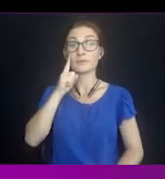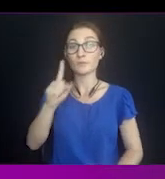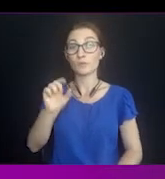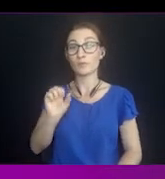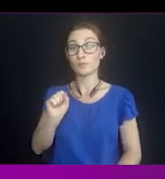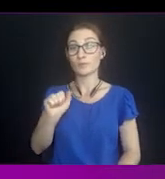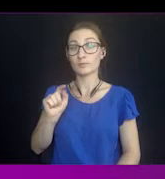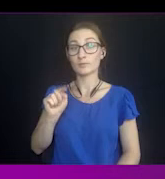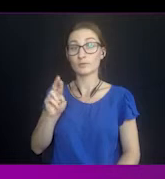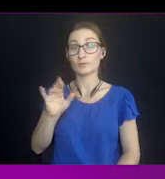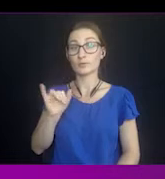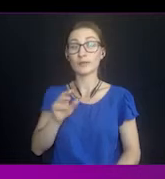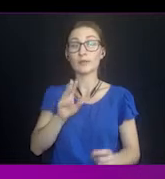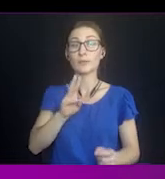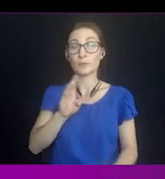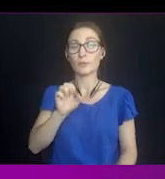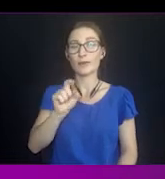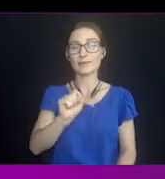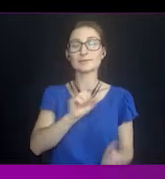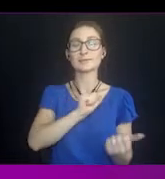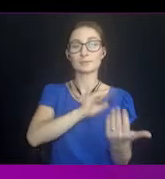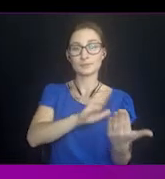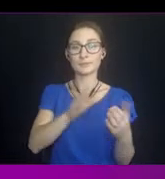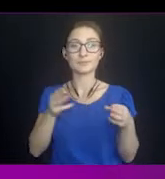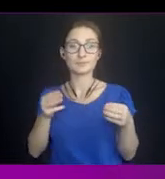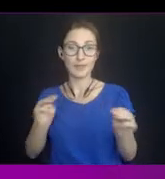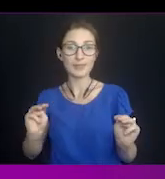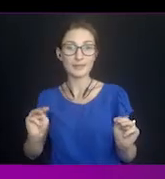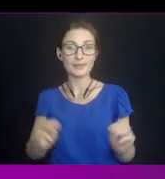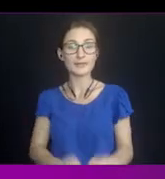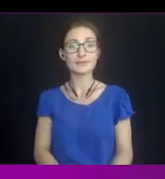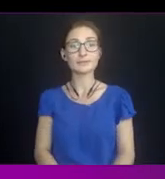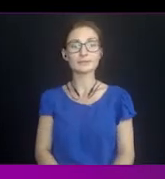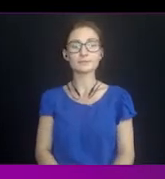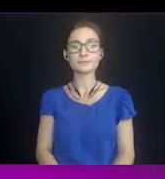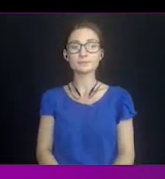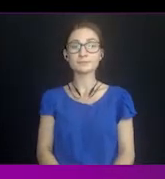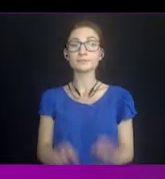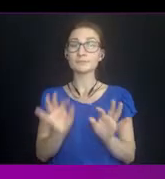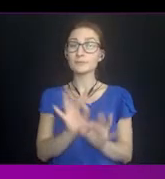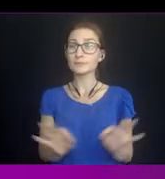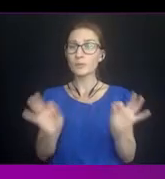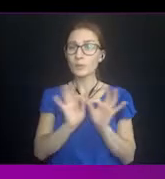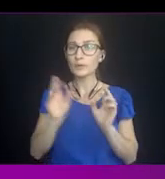So there are 5 points to the SatoriWest Method, and it's important that